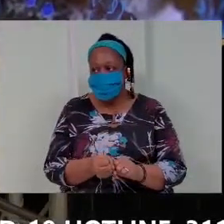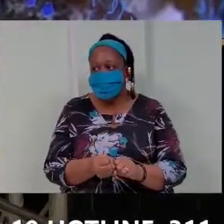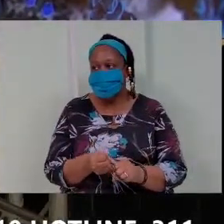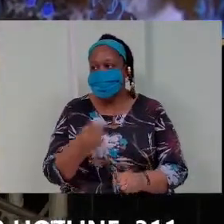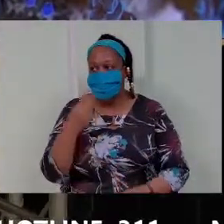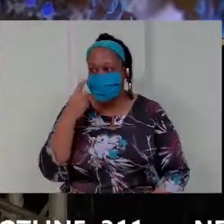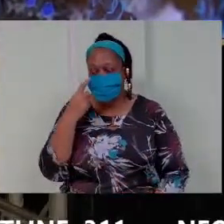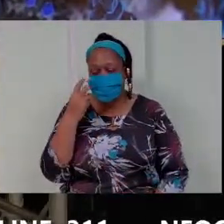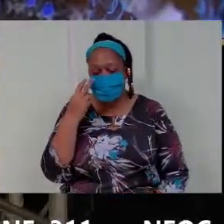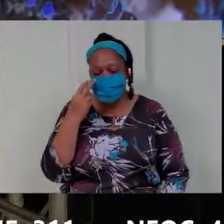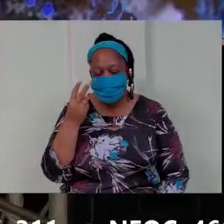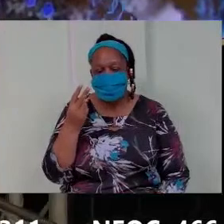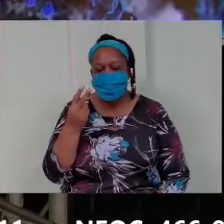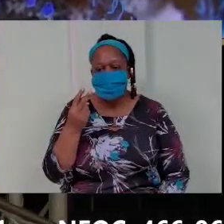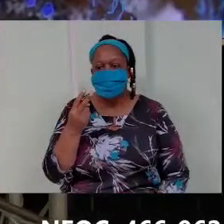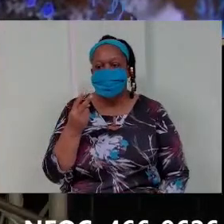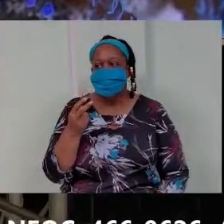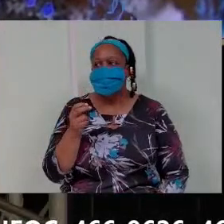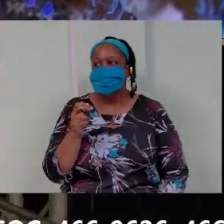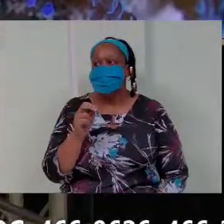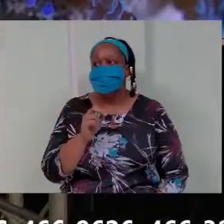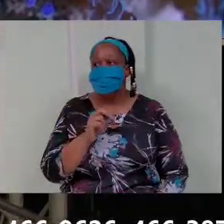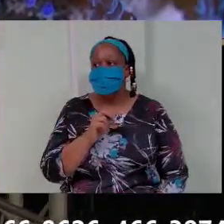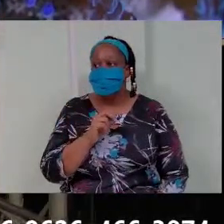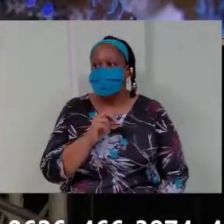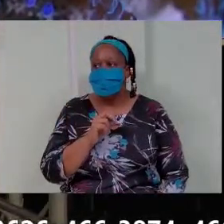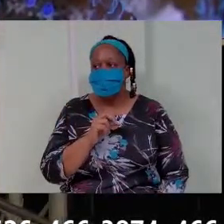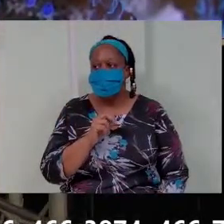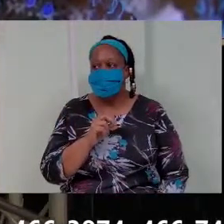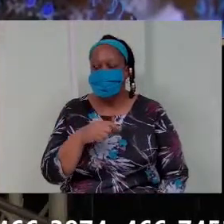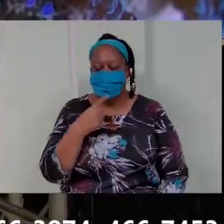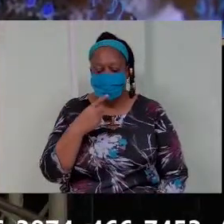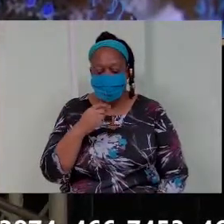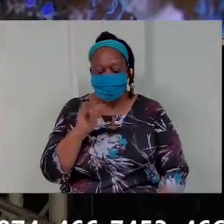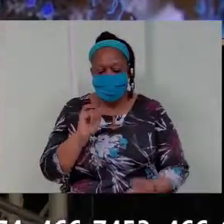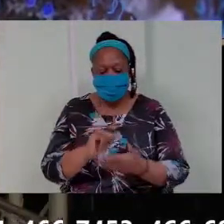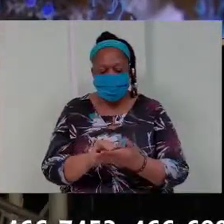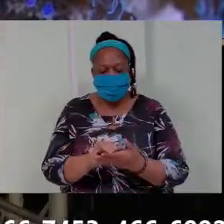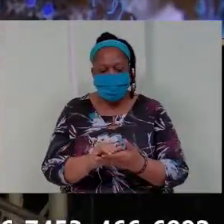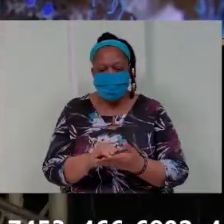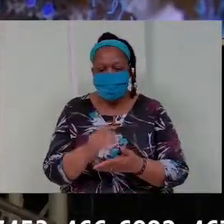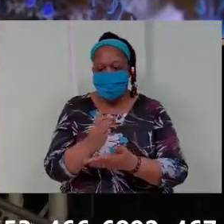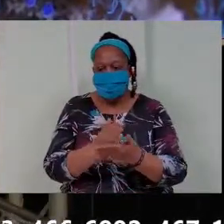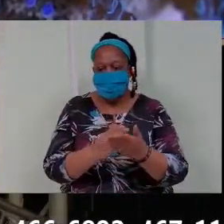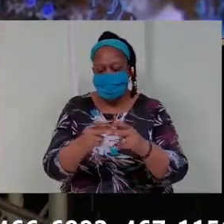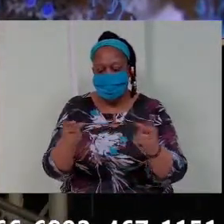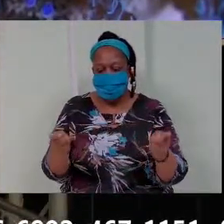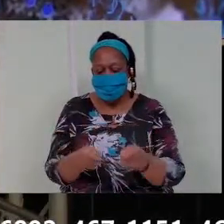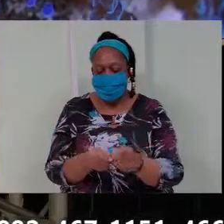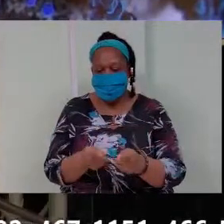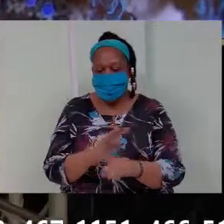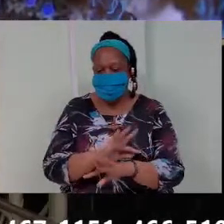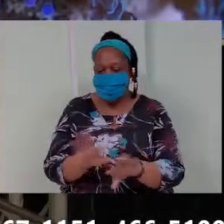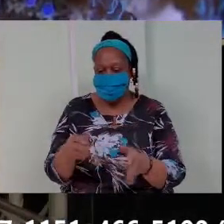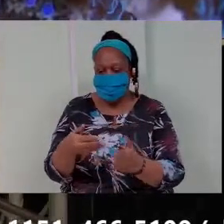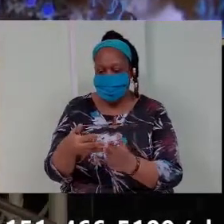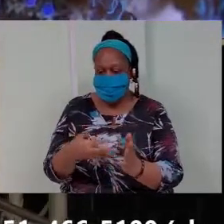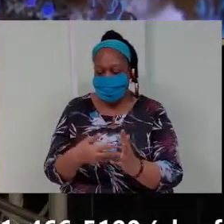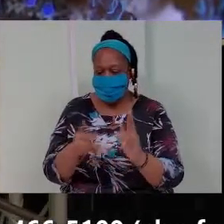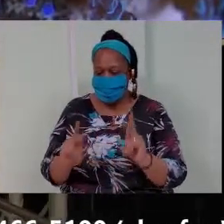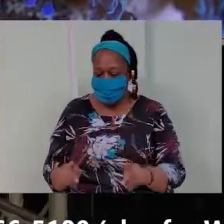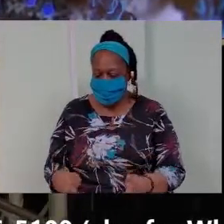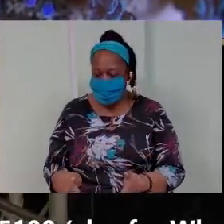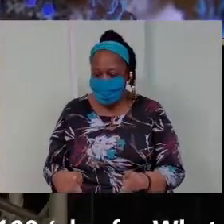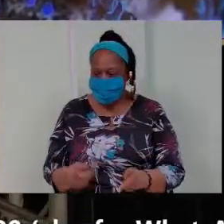so-called safe bubble, low-risk areas, they did not require a COVID test prior to entering Barbados. And one of the things we said